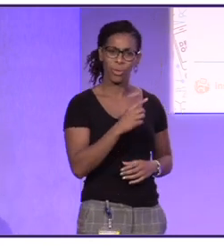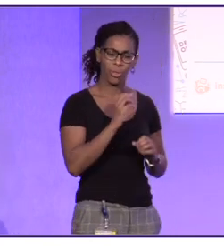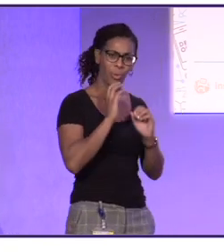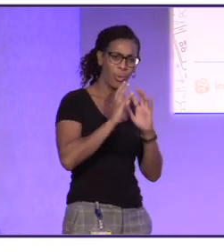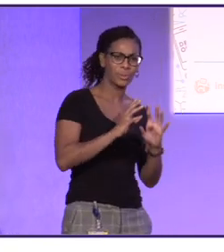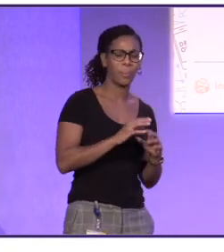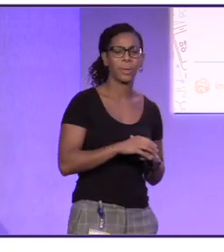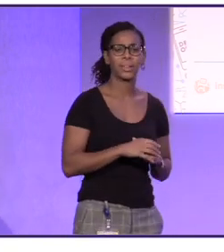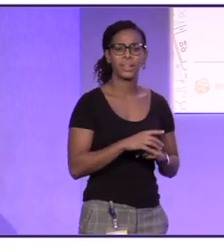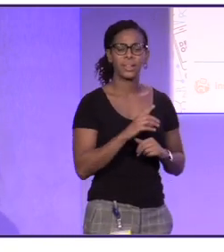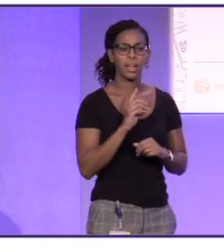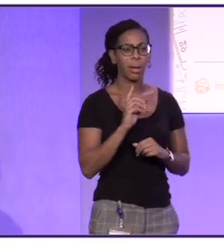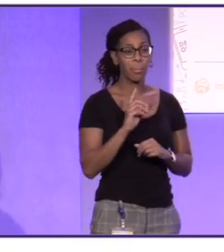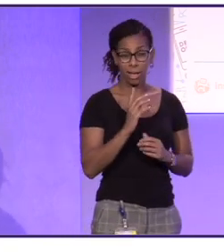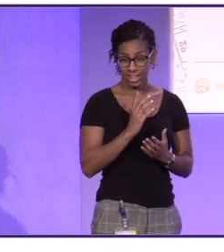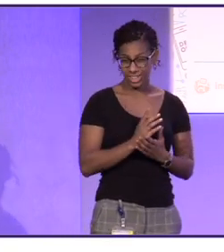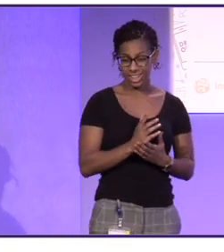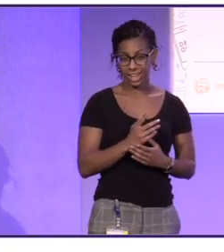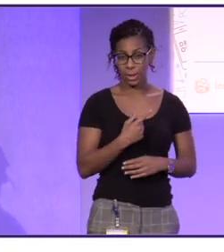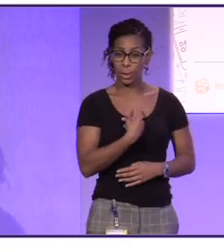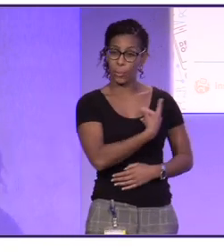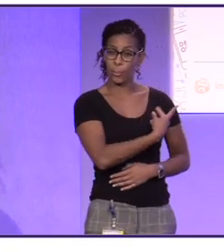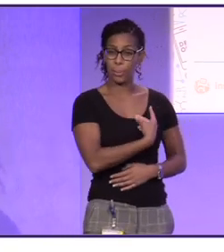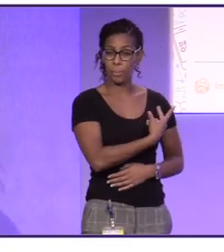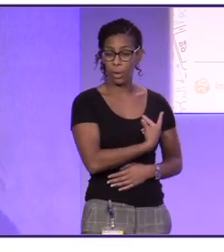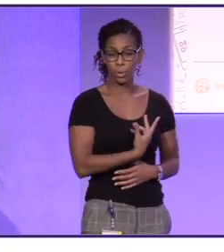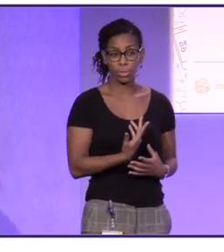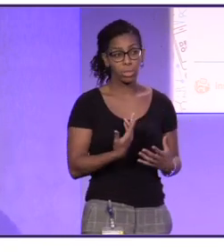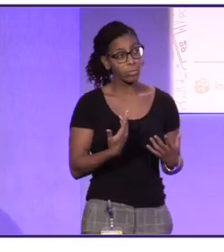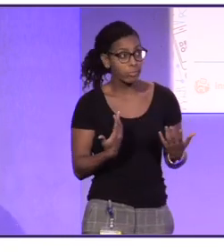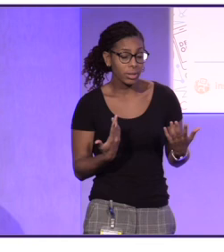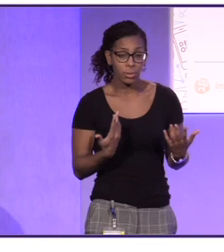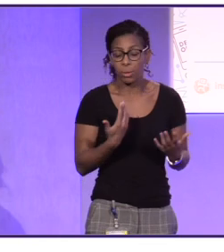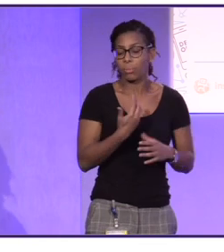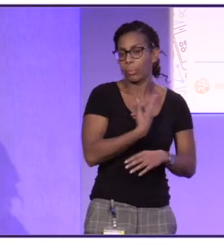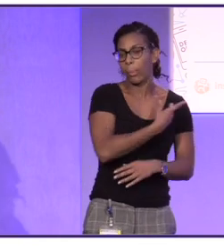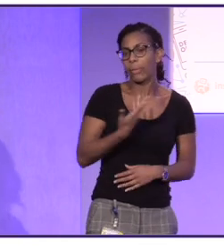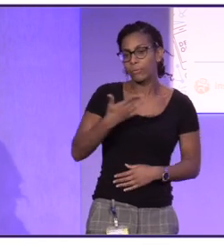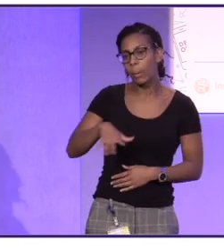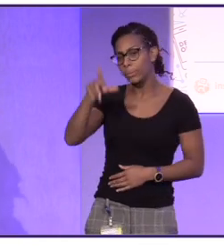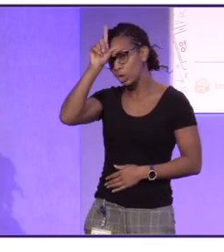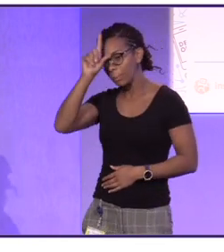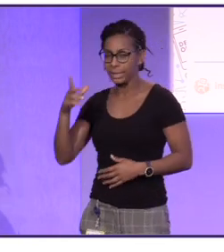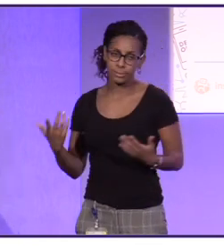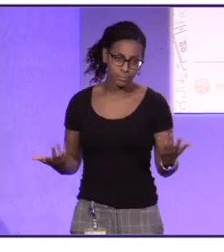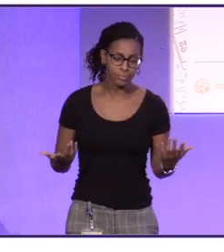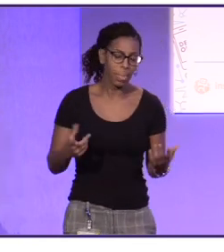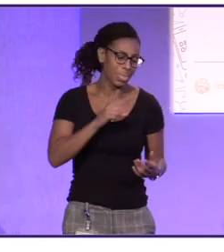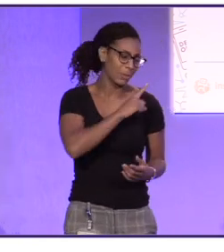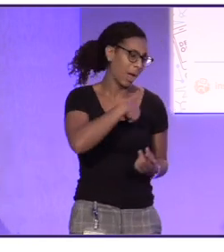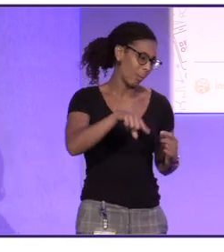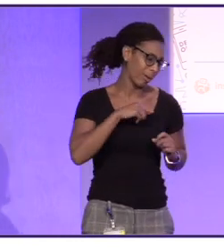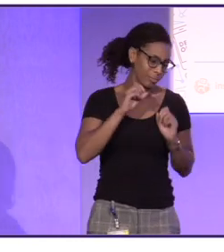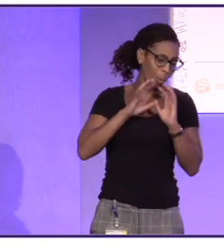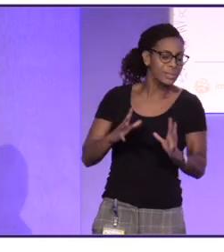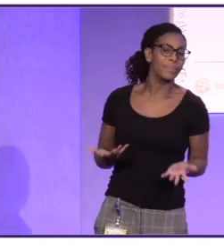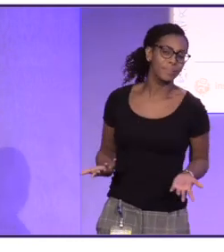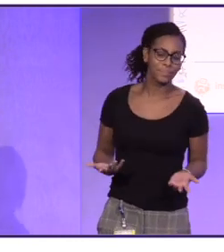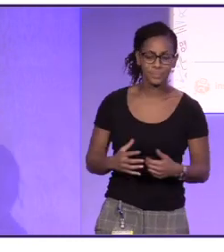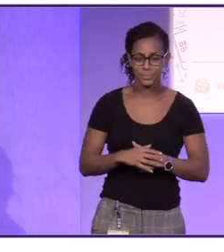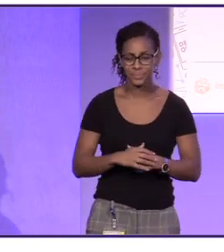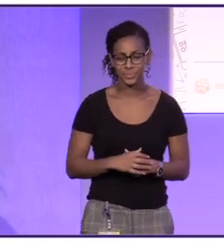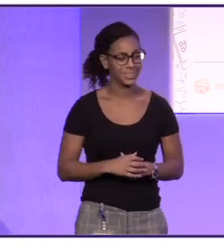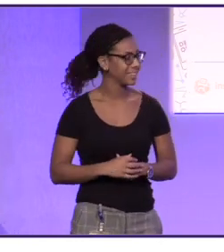it's more that we are both basically from Germany, and that makes us awesome.